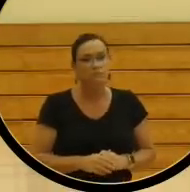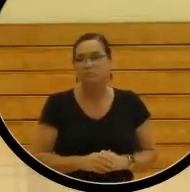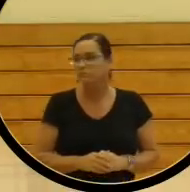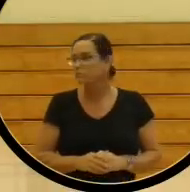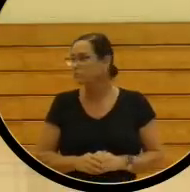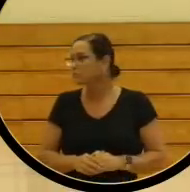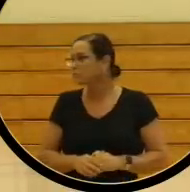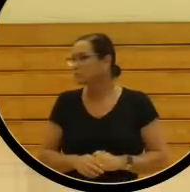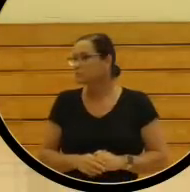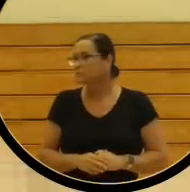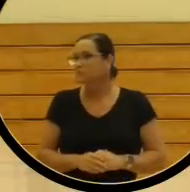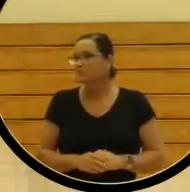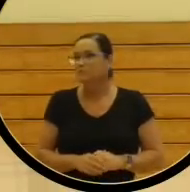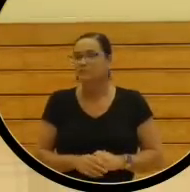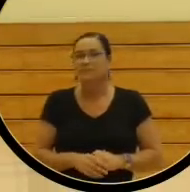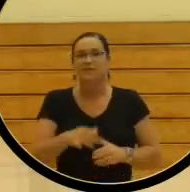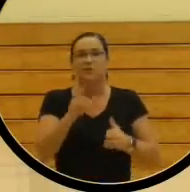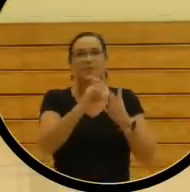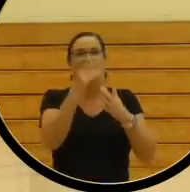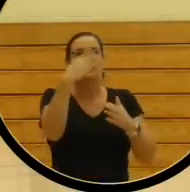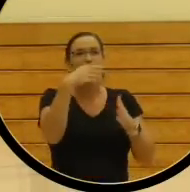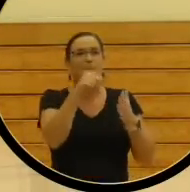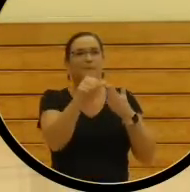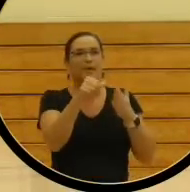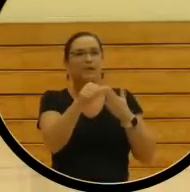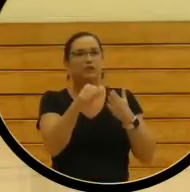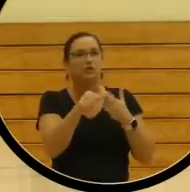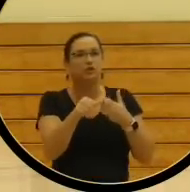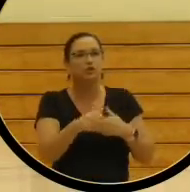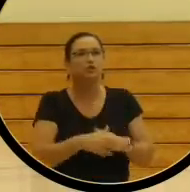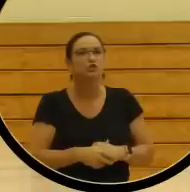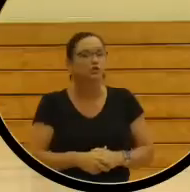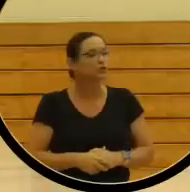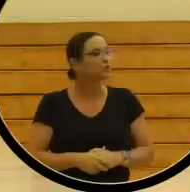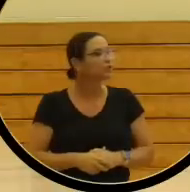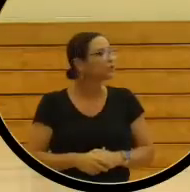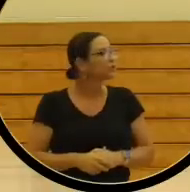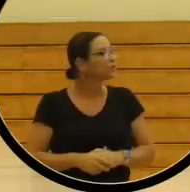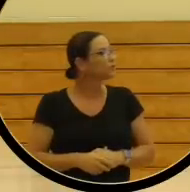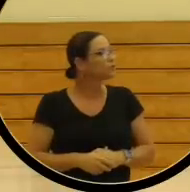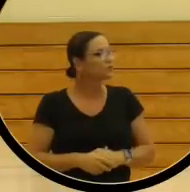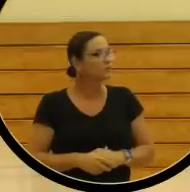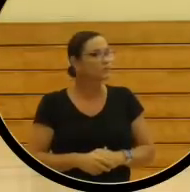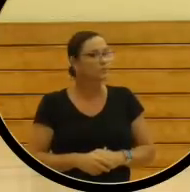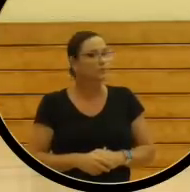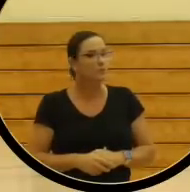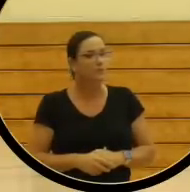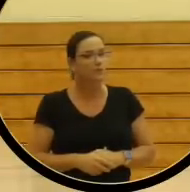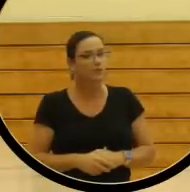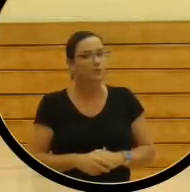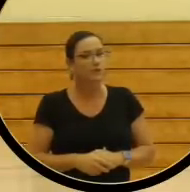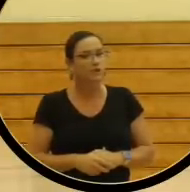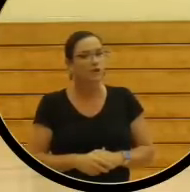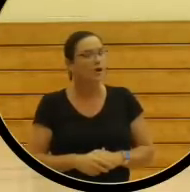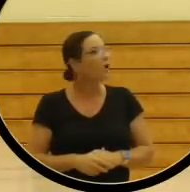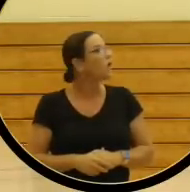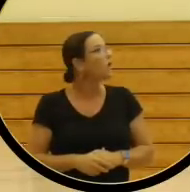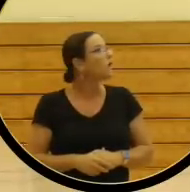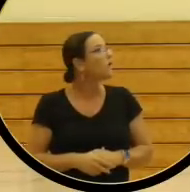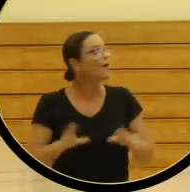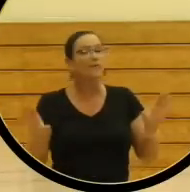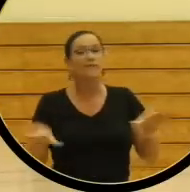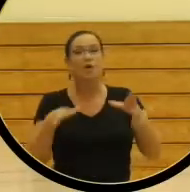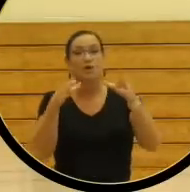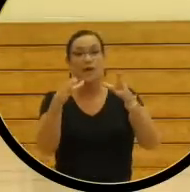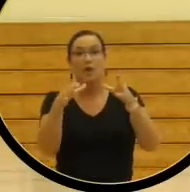So that would be the front page of our Civil Defense page. You can go to that section, the volcano